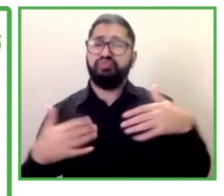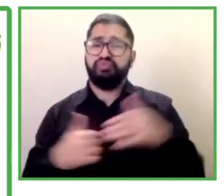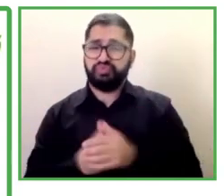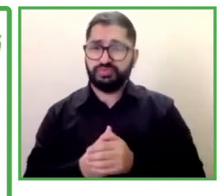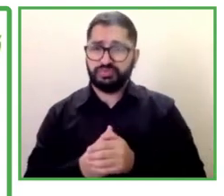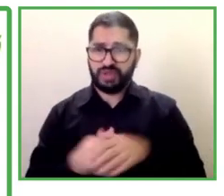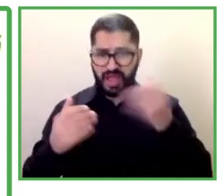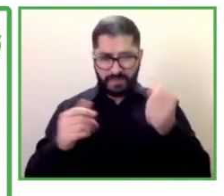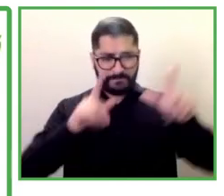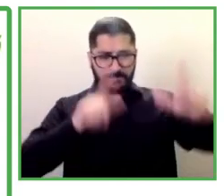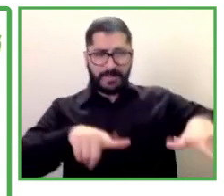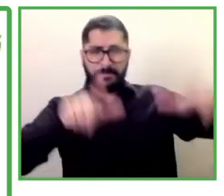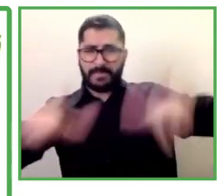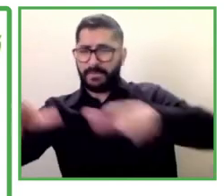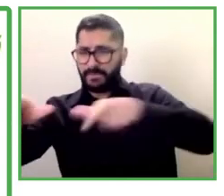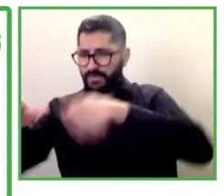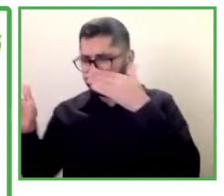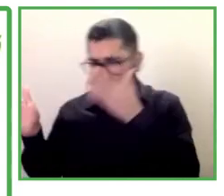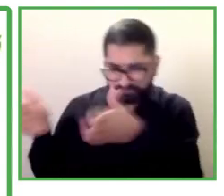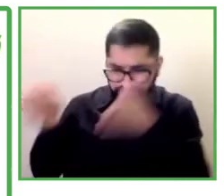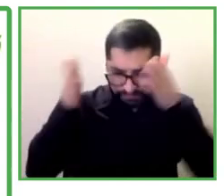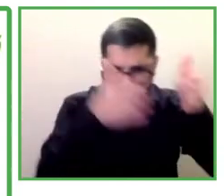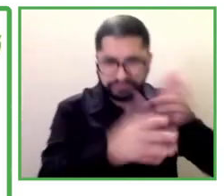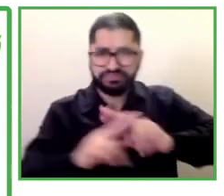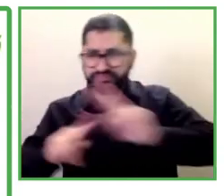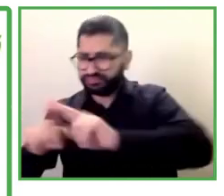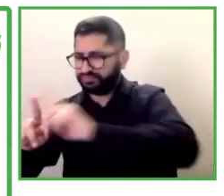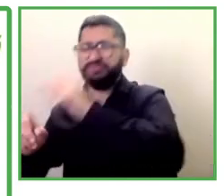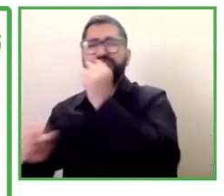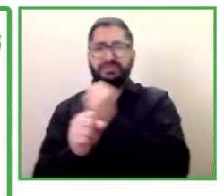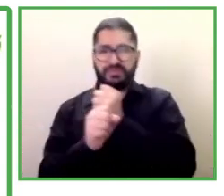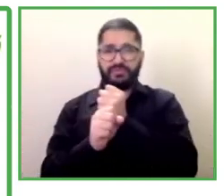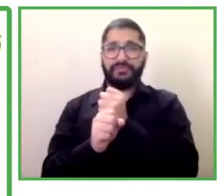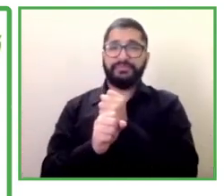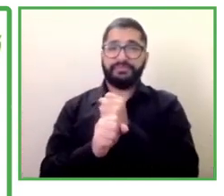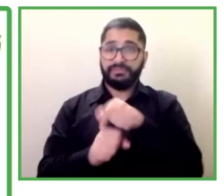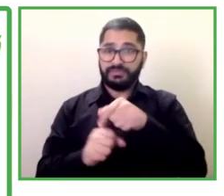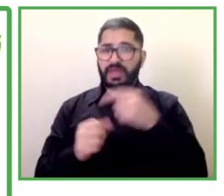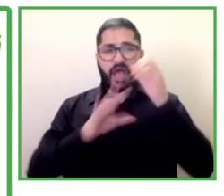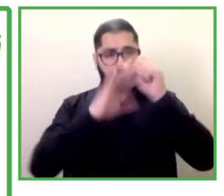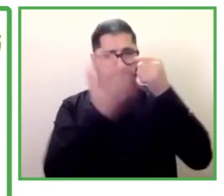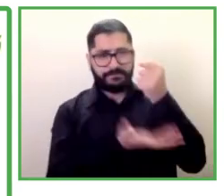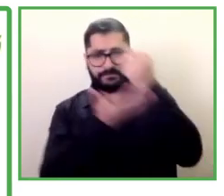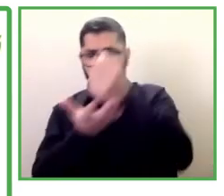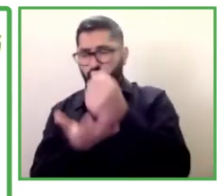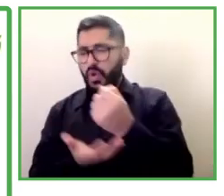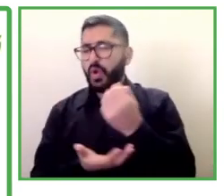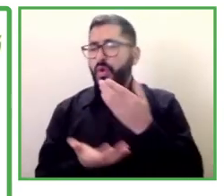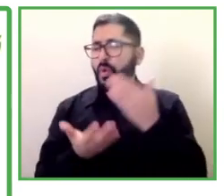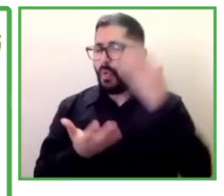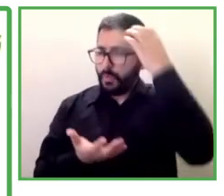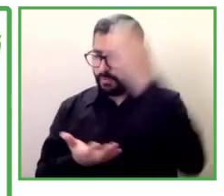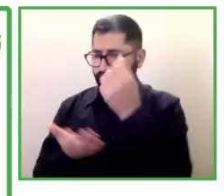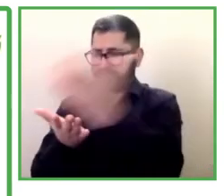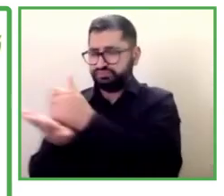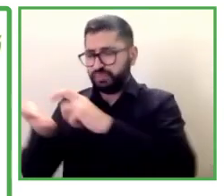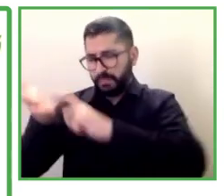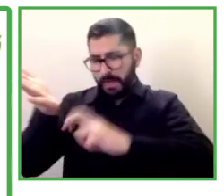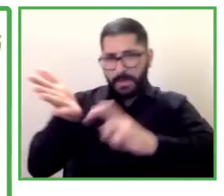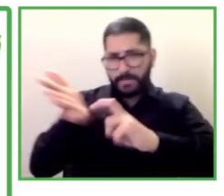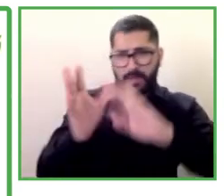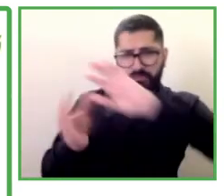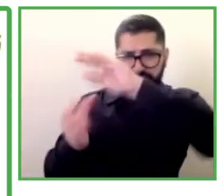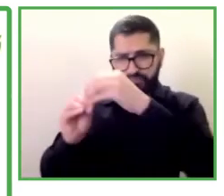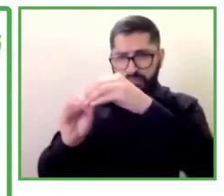posts. We also established a bonification in social security with